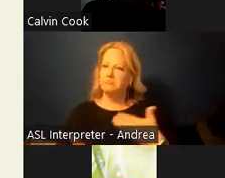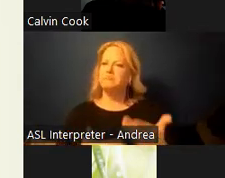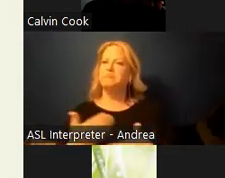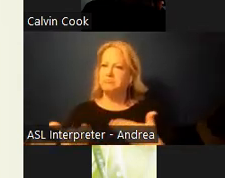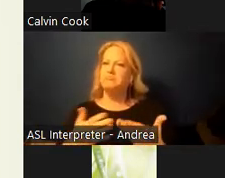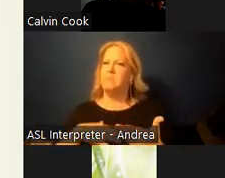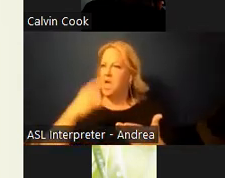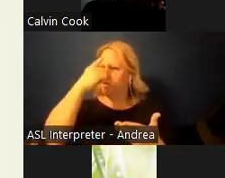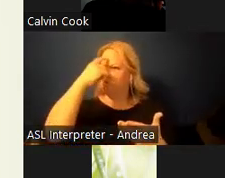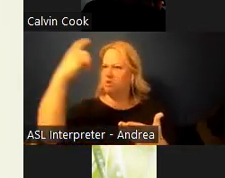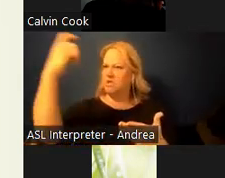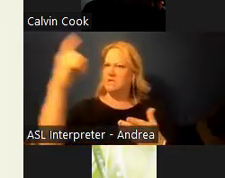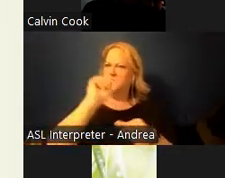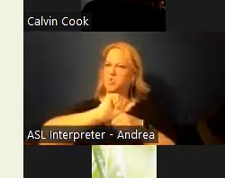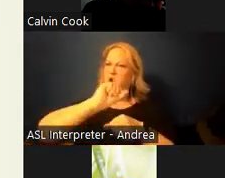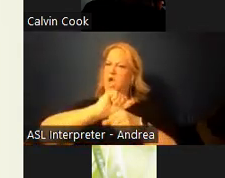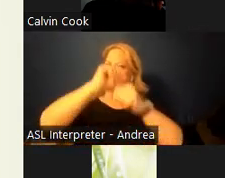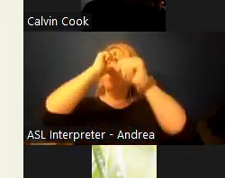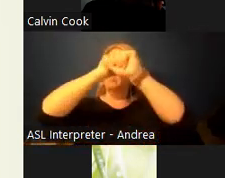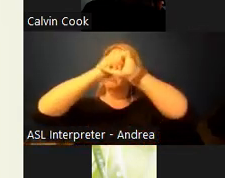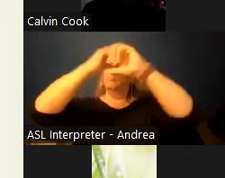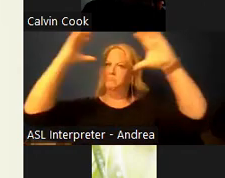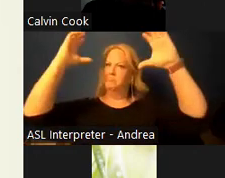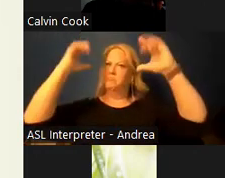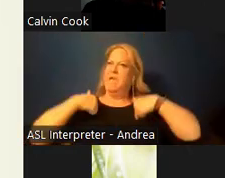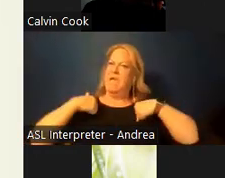about, requires you to do.